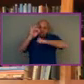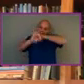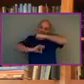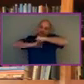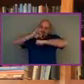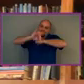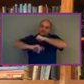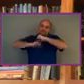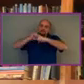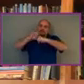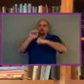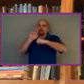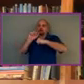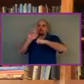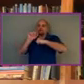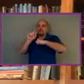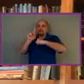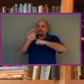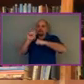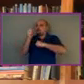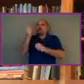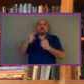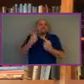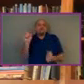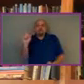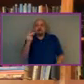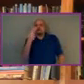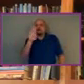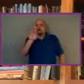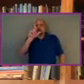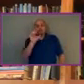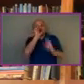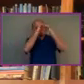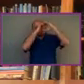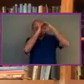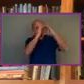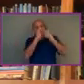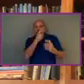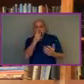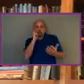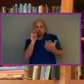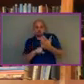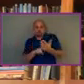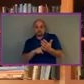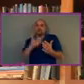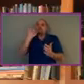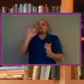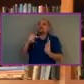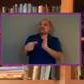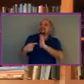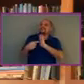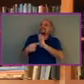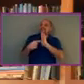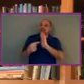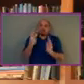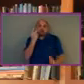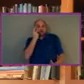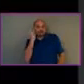from the Hubble Space Telescope. And so this is an example of being able to